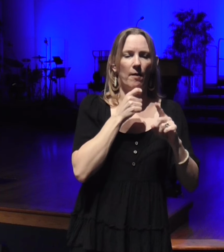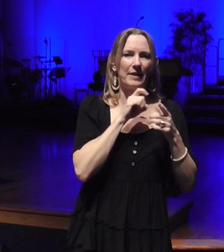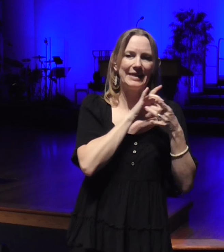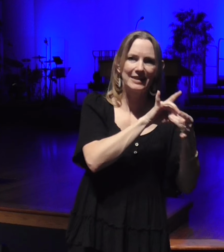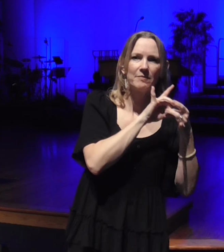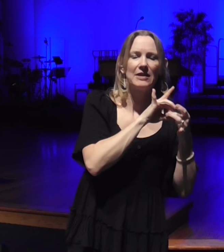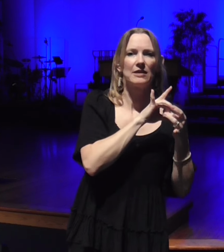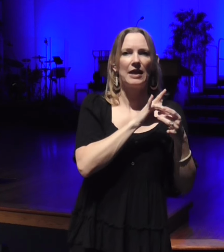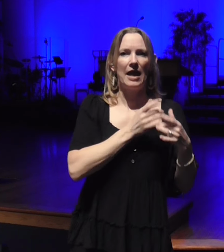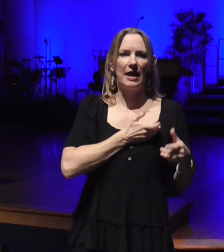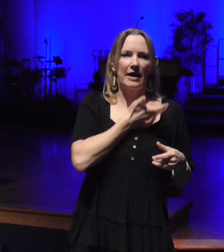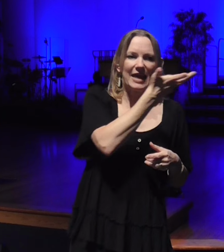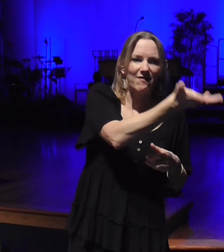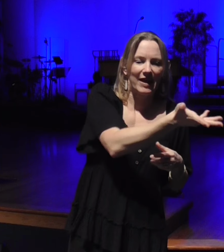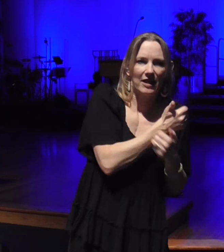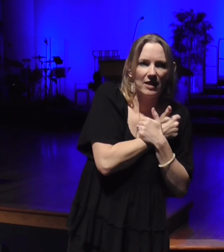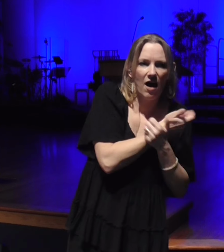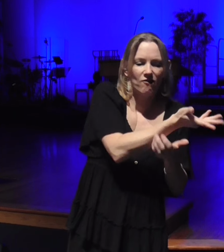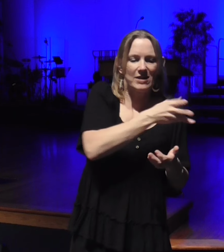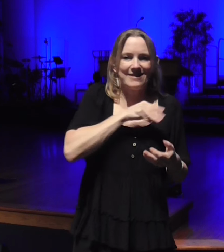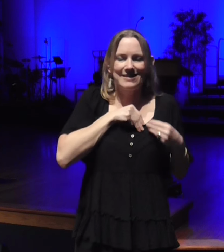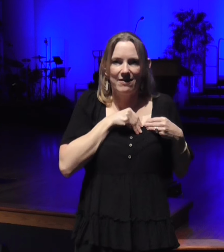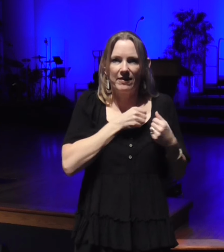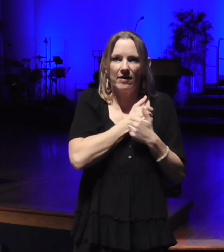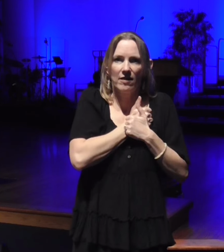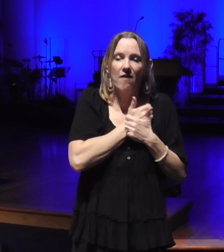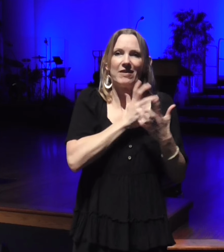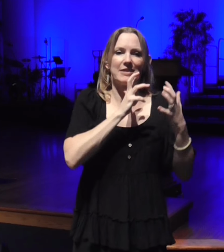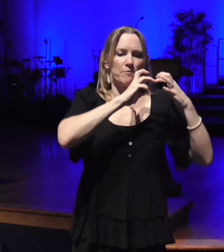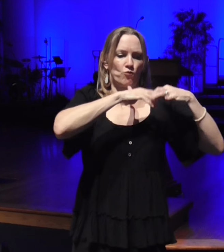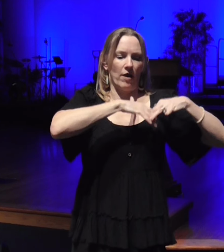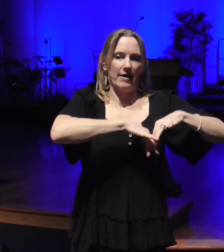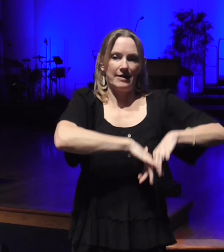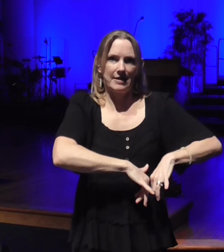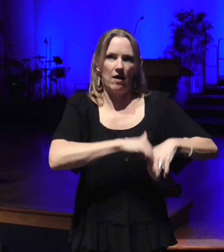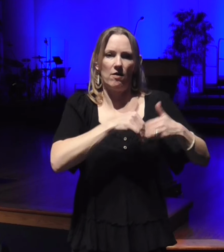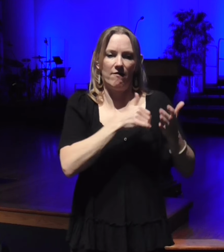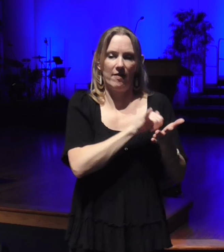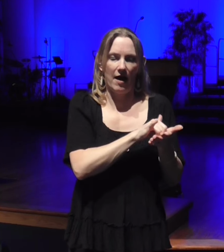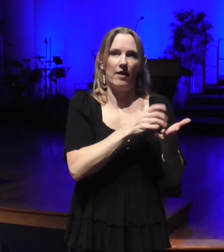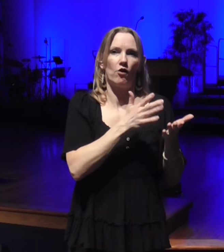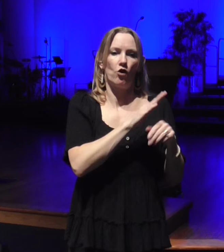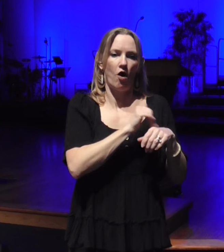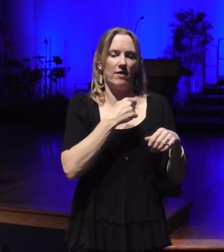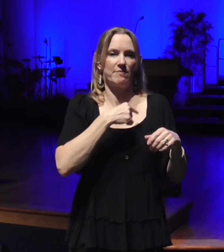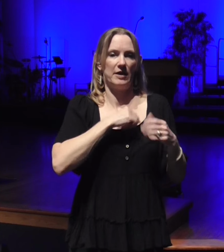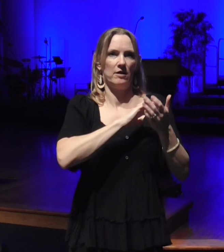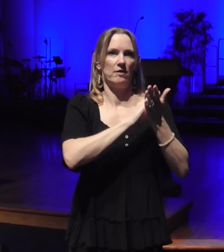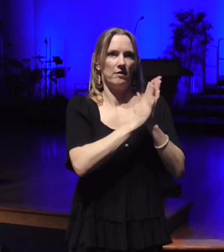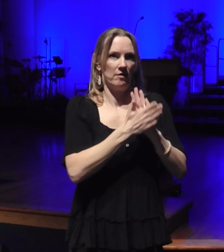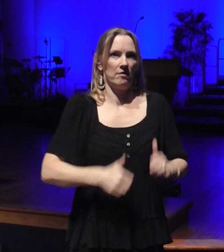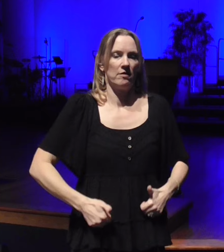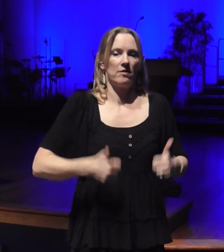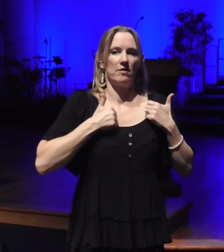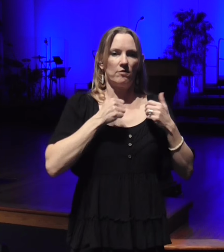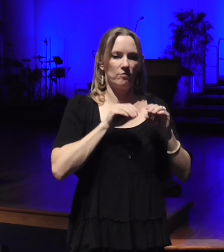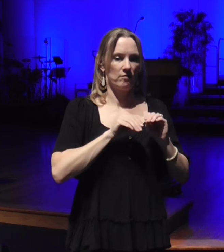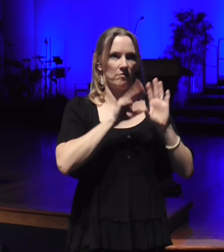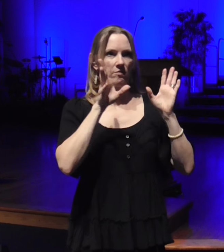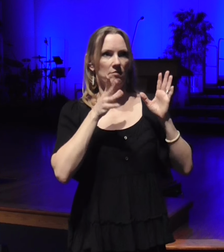and giving love and receiving love. It's the breaking down of all of that calls me to live as a transparent,